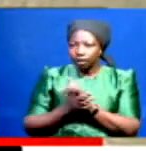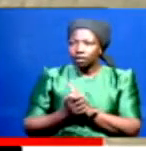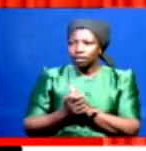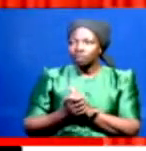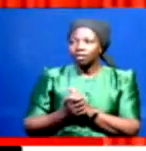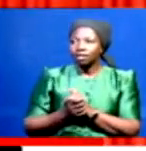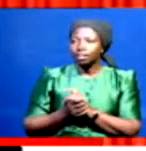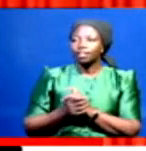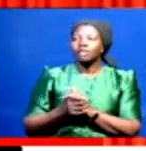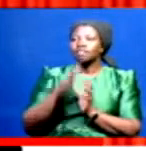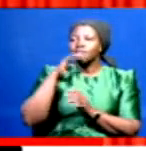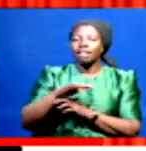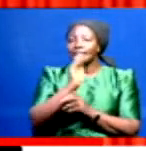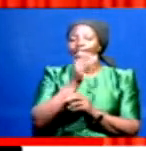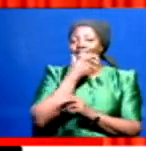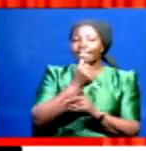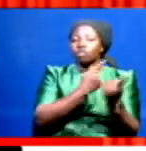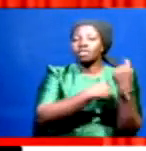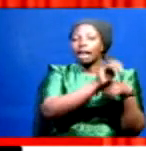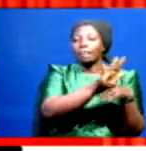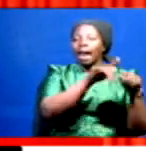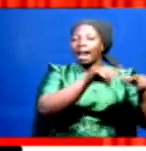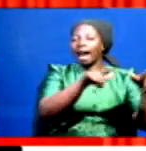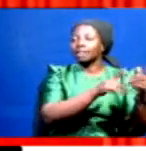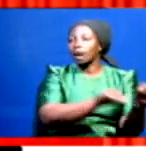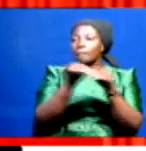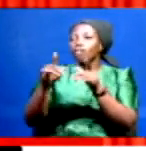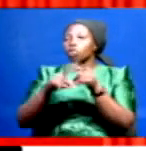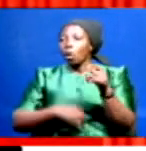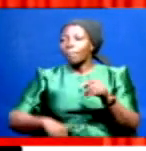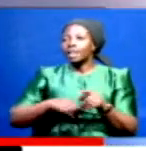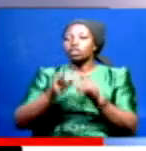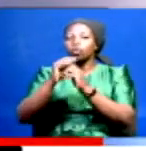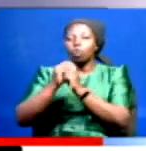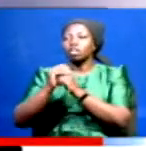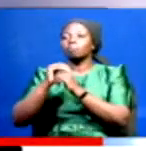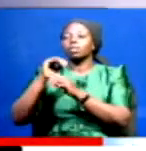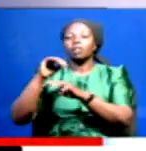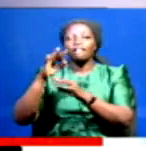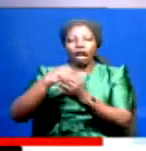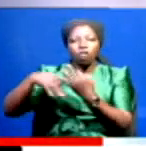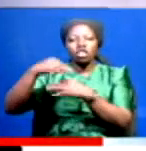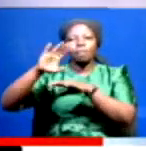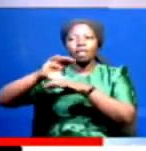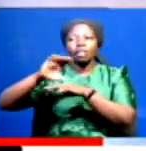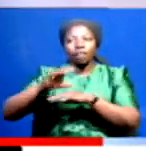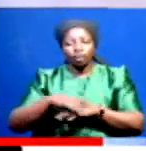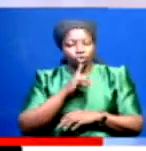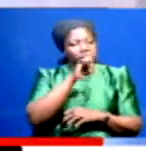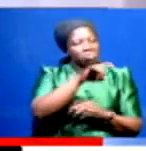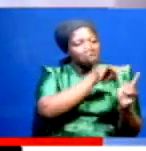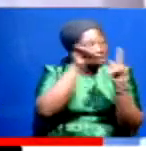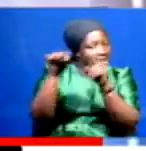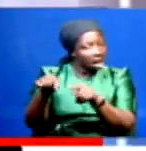his property and relocate with the rest of the family to Malindi to fellowship at the church. Kwa hivyo mimi nikuja na Chris na mama na Joshua,